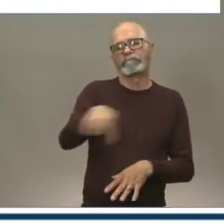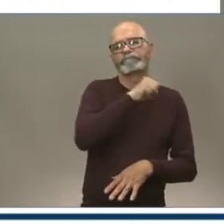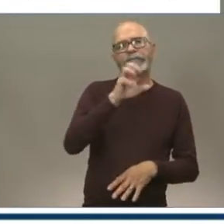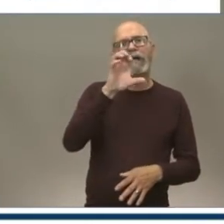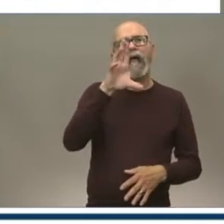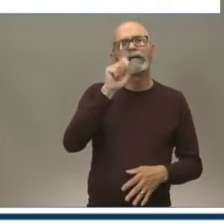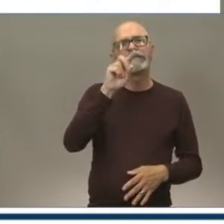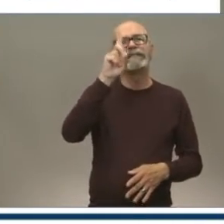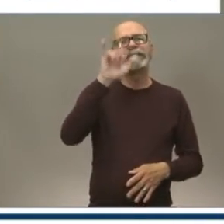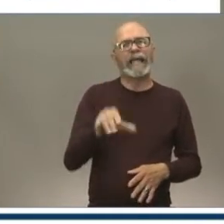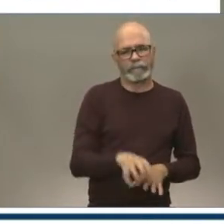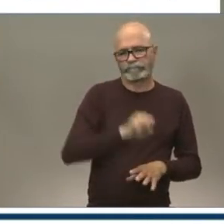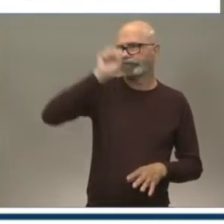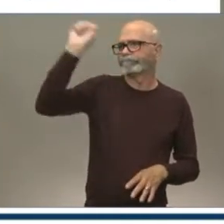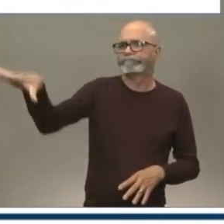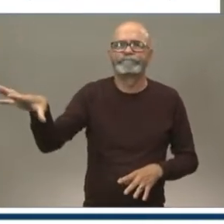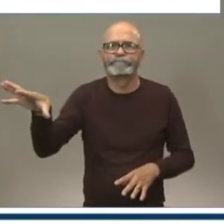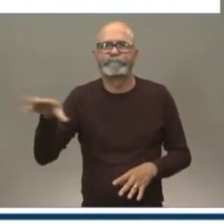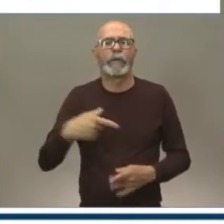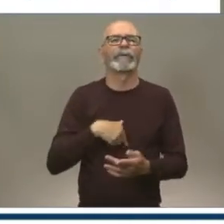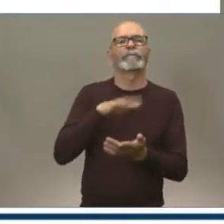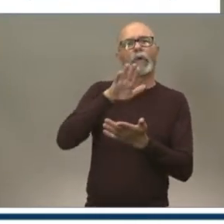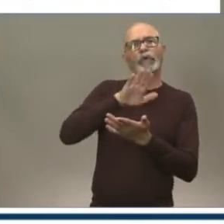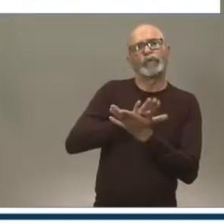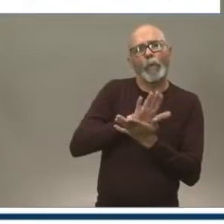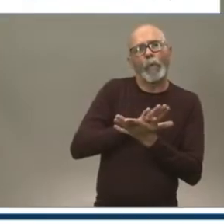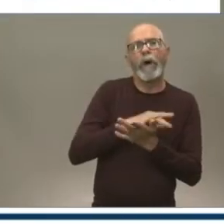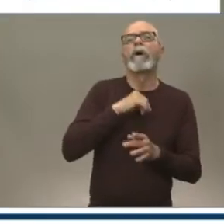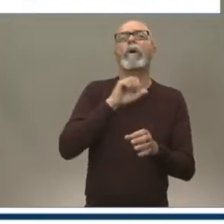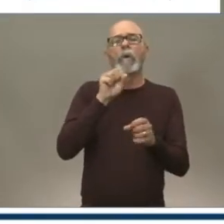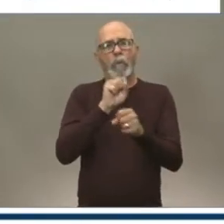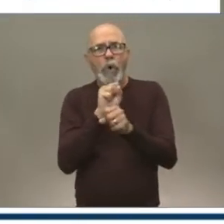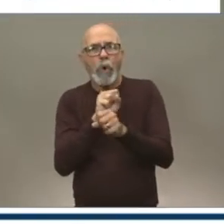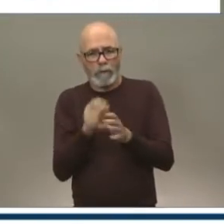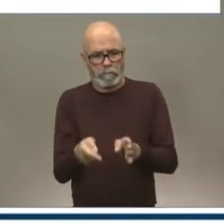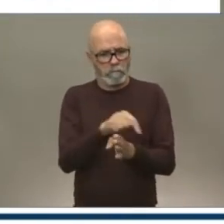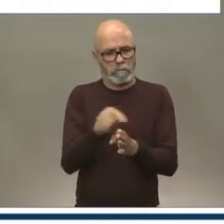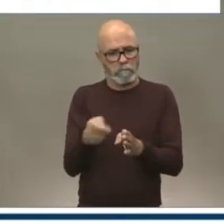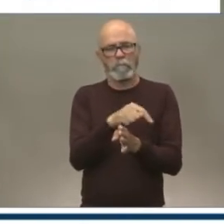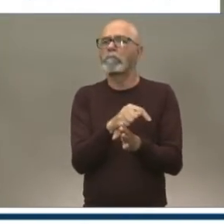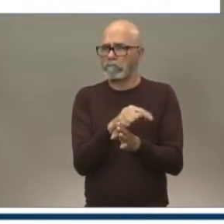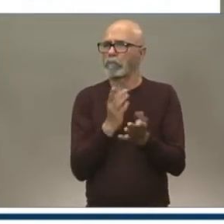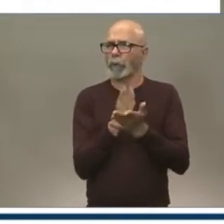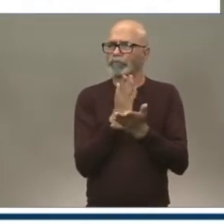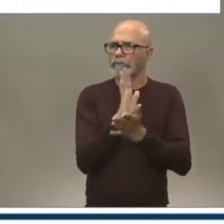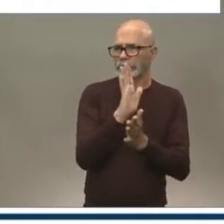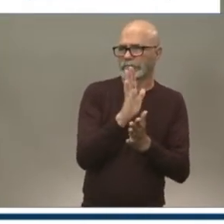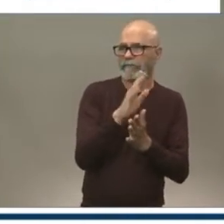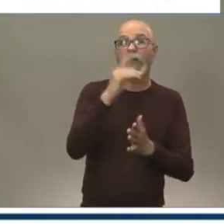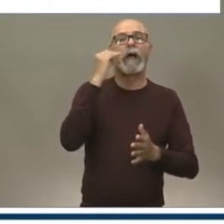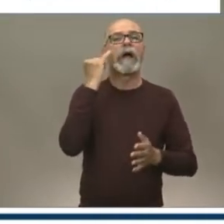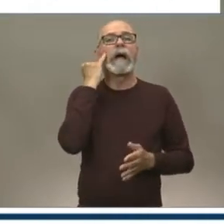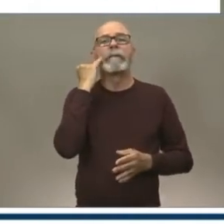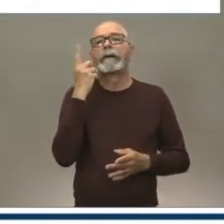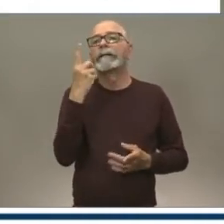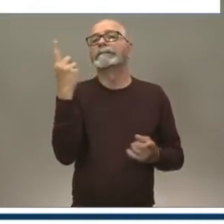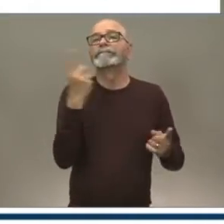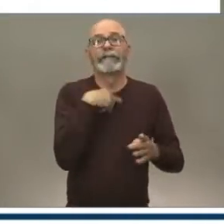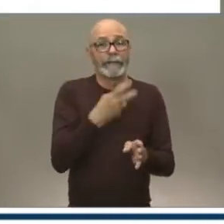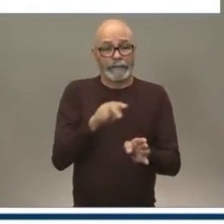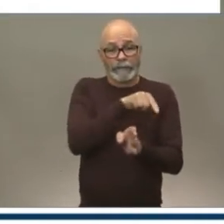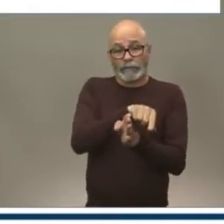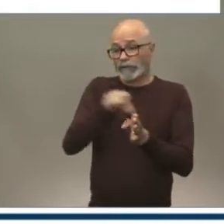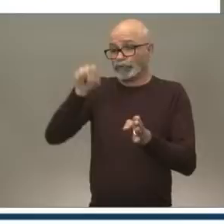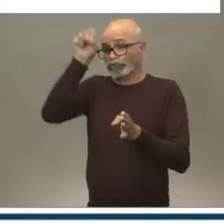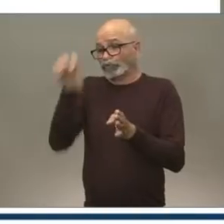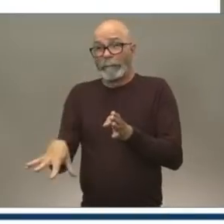for work purposes. People who must make a necessary quick trip between Nova Scotia and New Brunswick to drop off or pick up people,